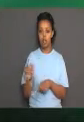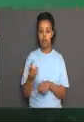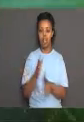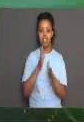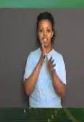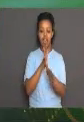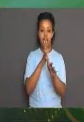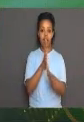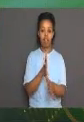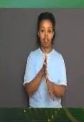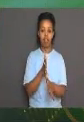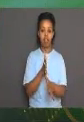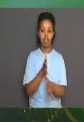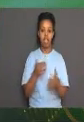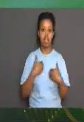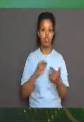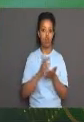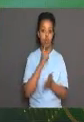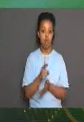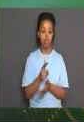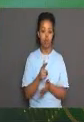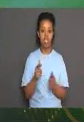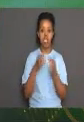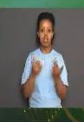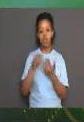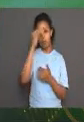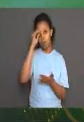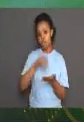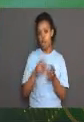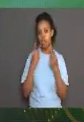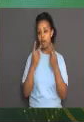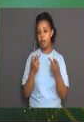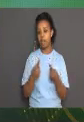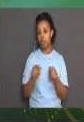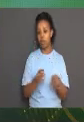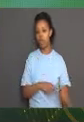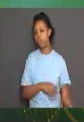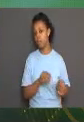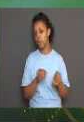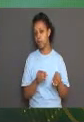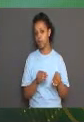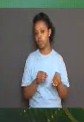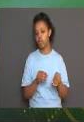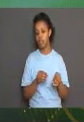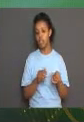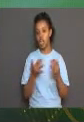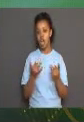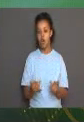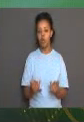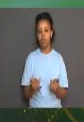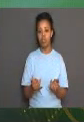ancestor. To review what we have just learned, students, explain what